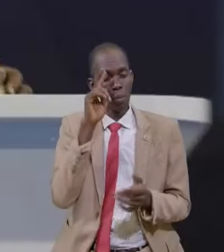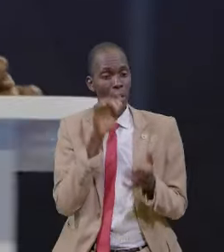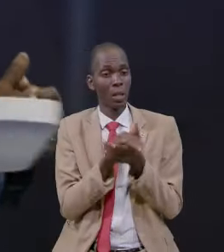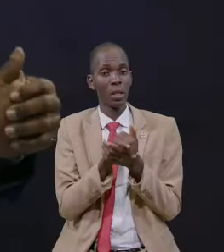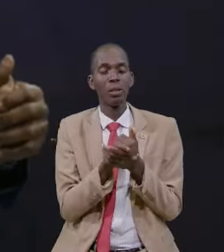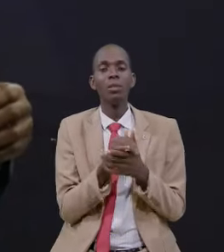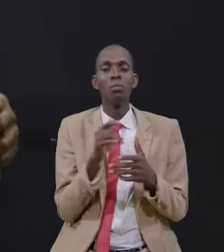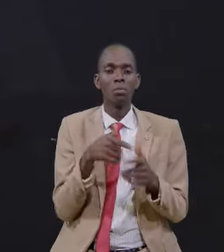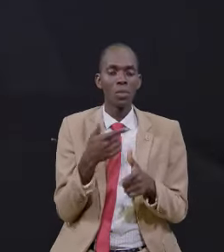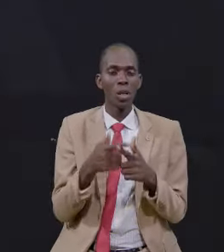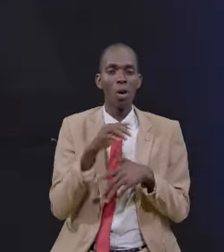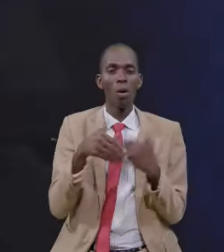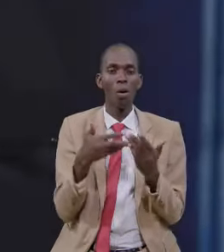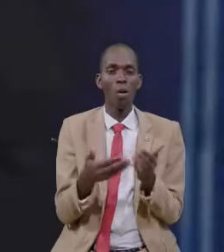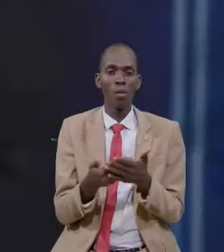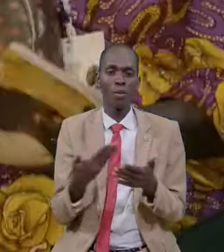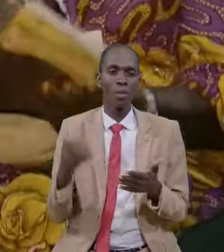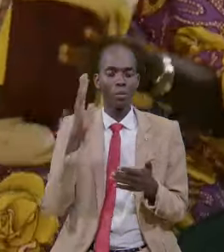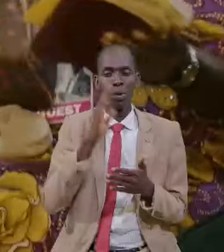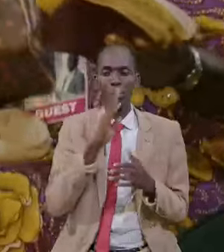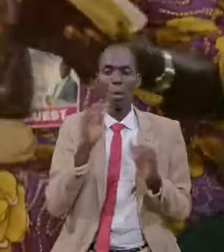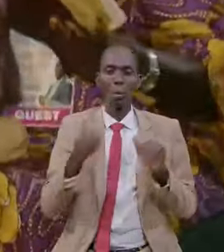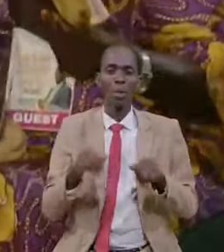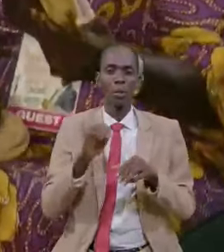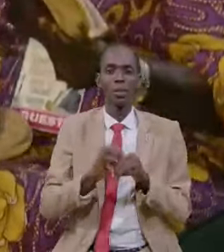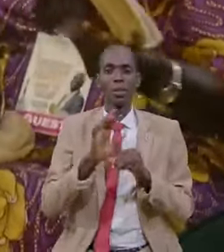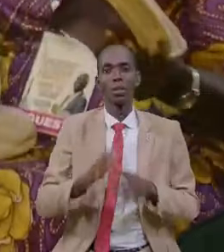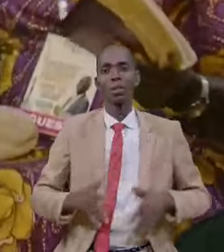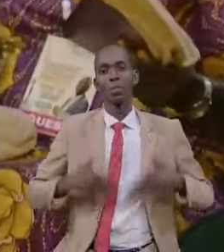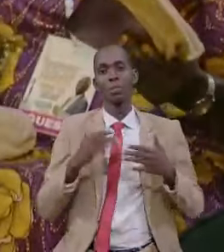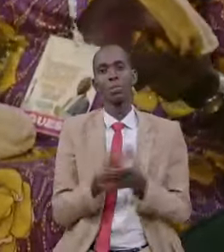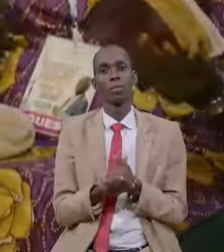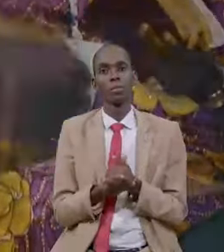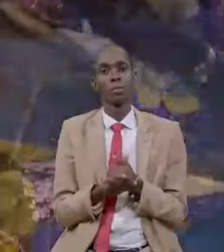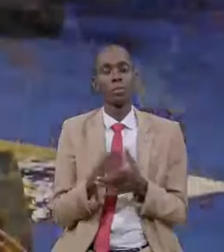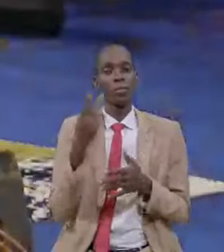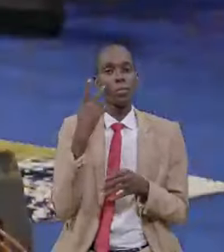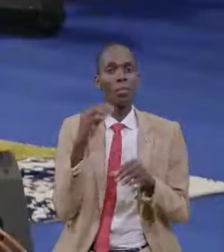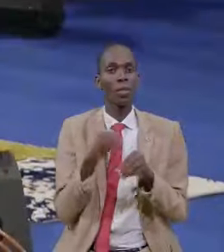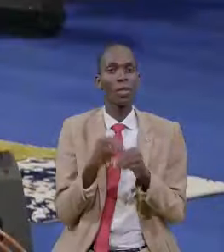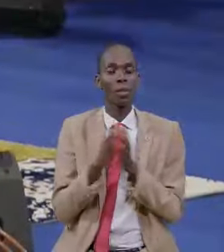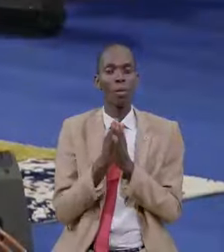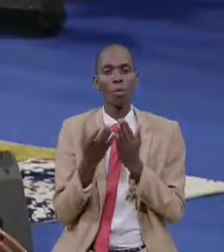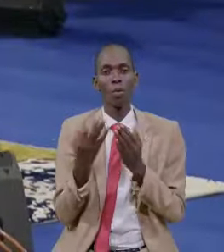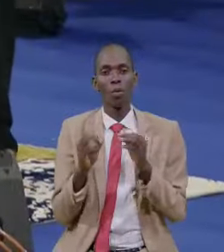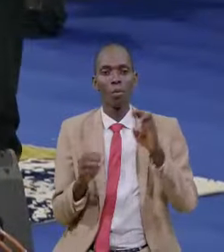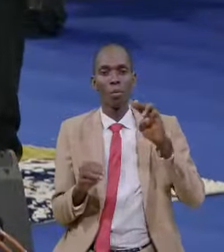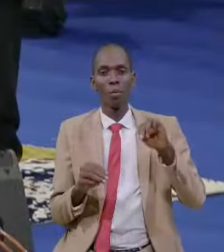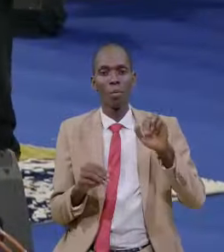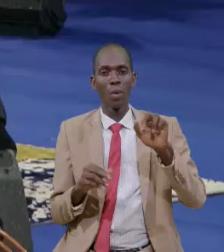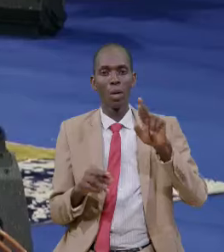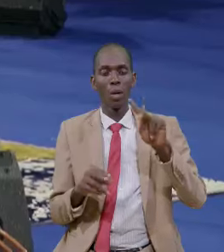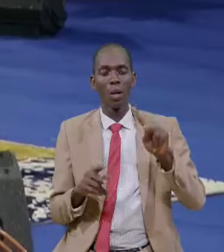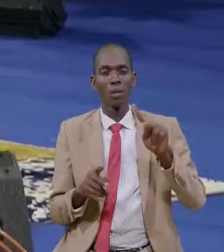will be possible in your life. We're looking at Mark 10, verse 27. It